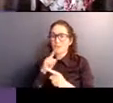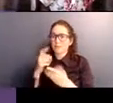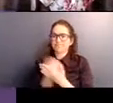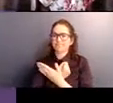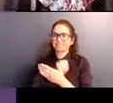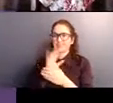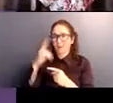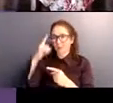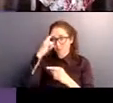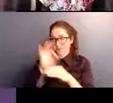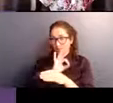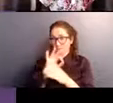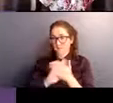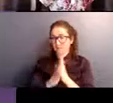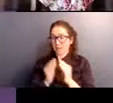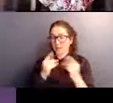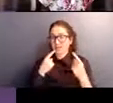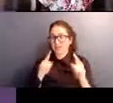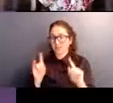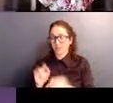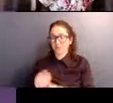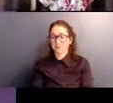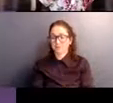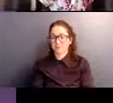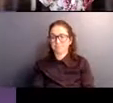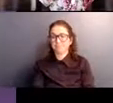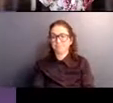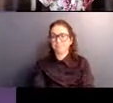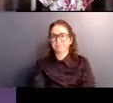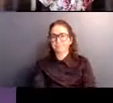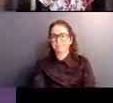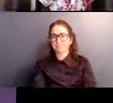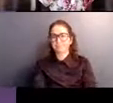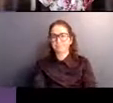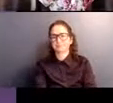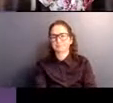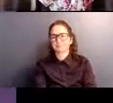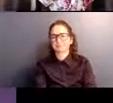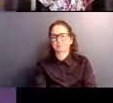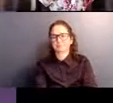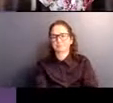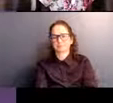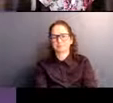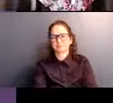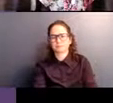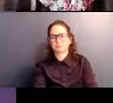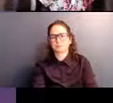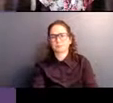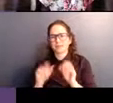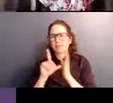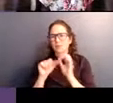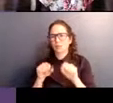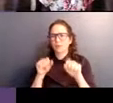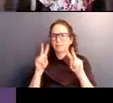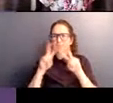and be more successful. We can look further at how specific musical examples and elements can support